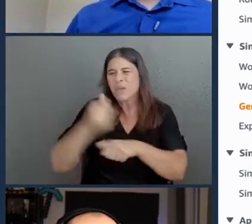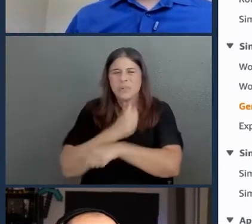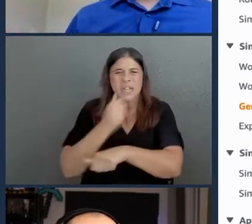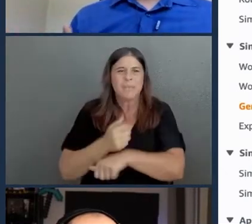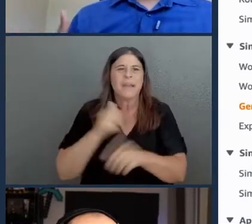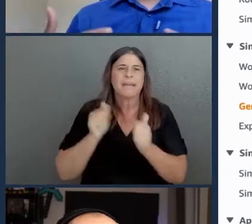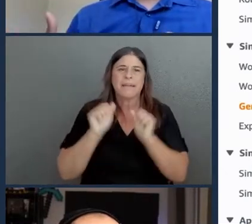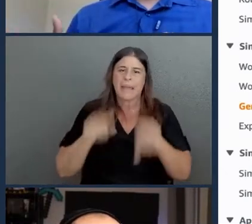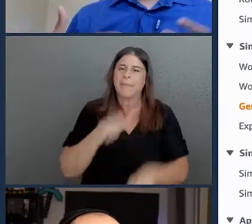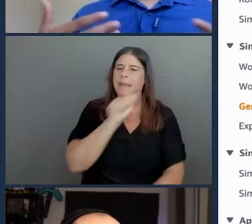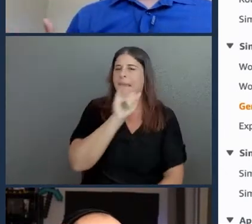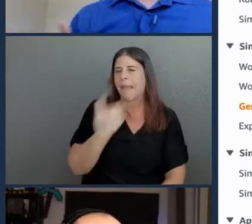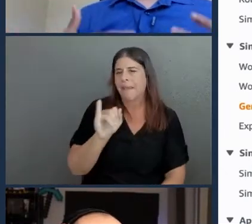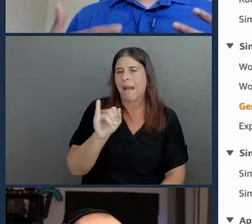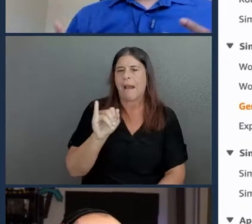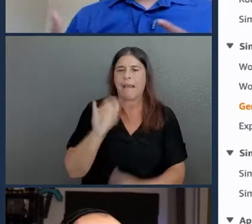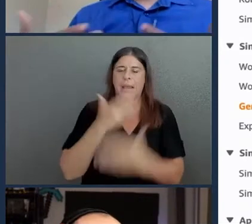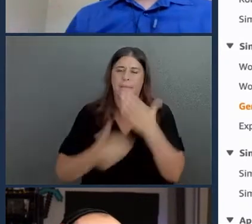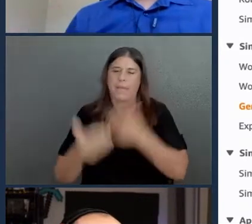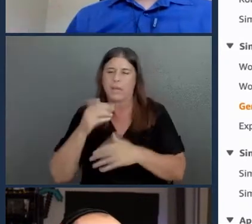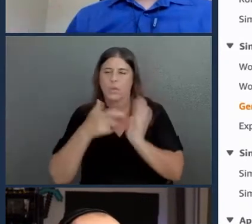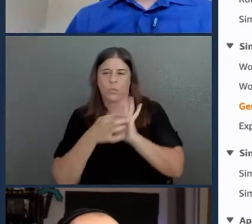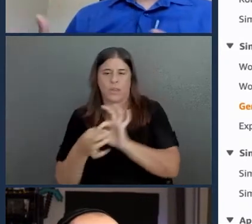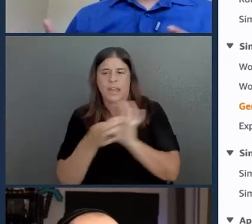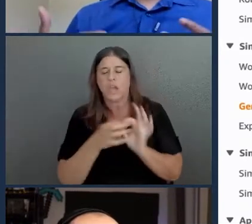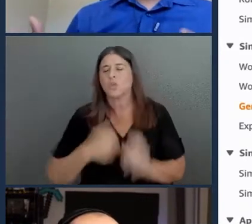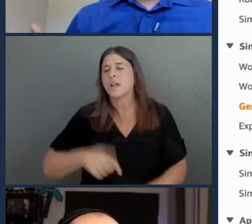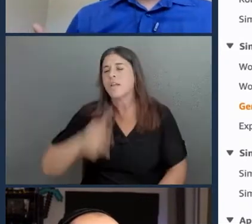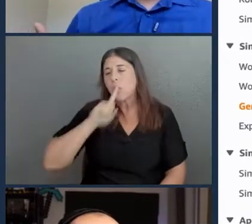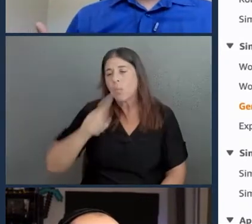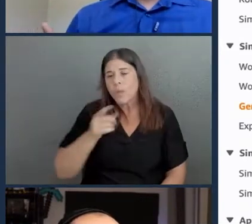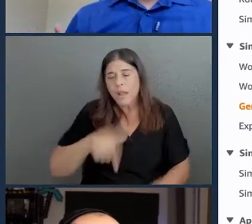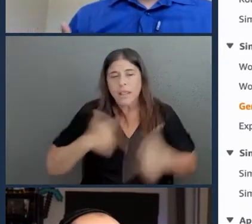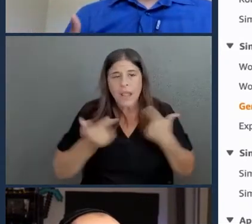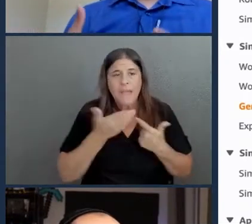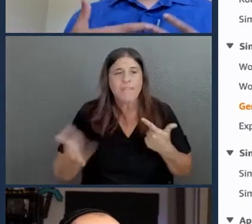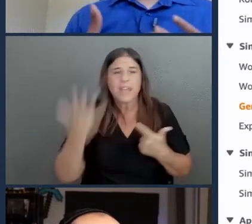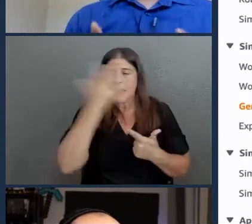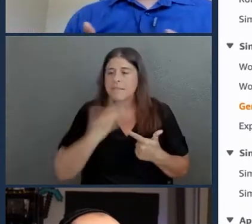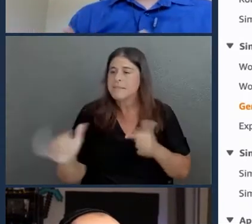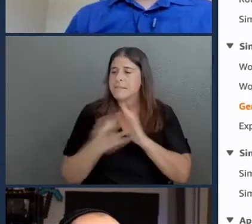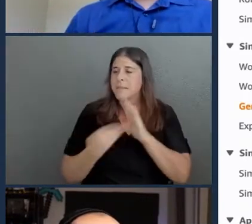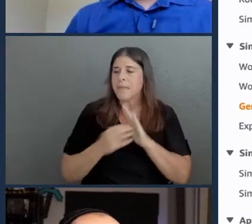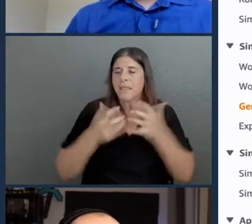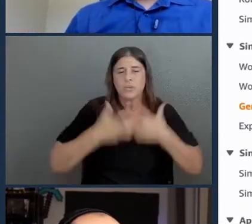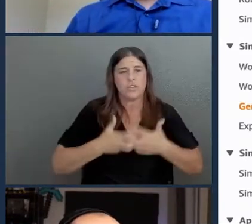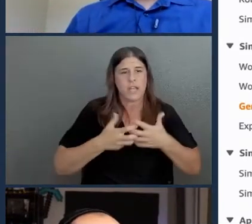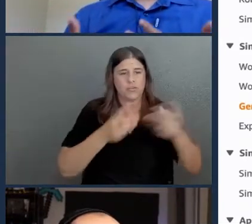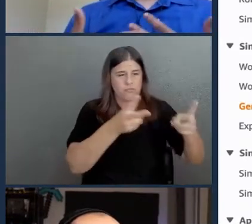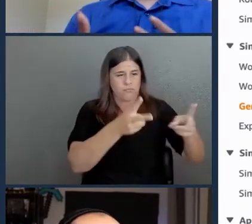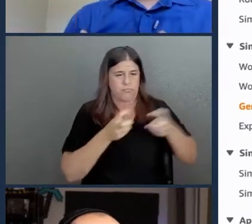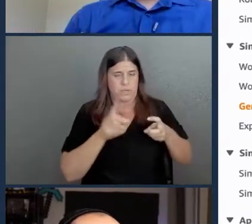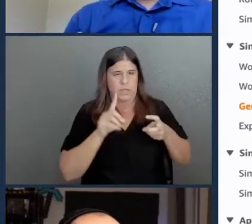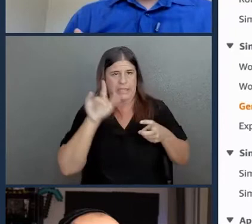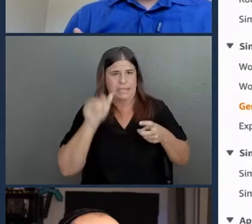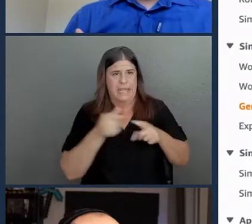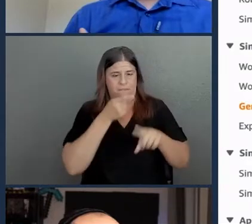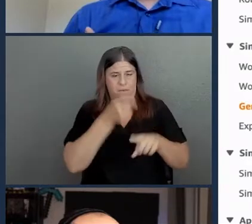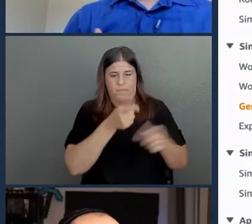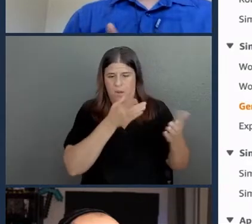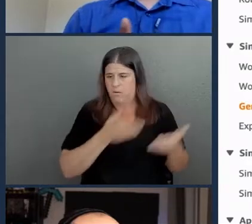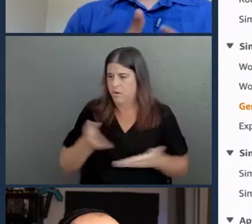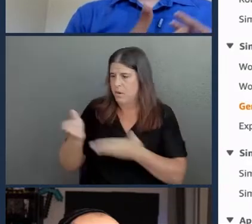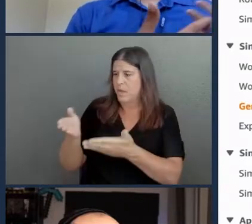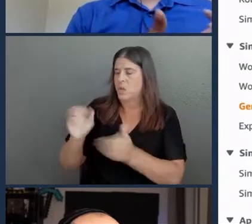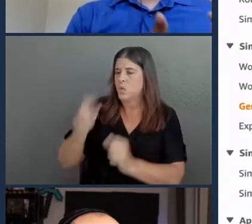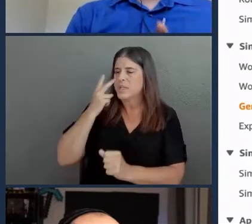ML related. You can take a realistic rendering simulation engine, get the data from it, and from there on, you can